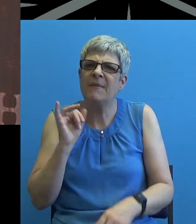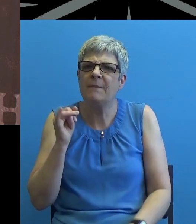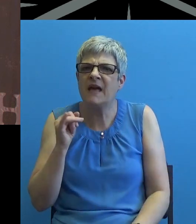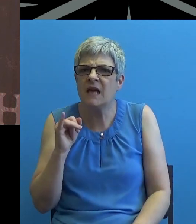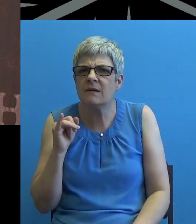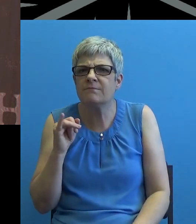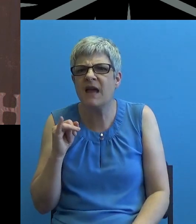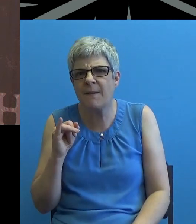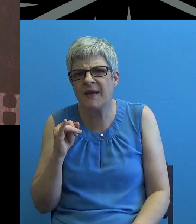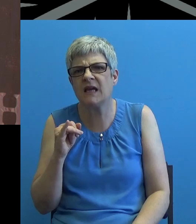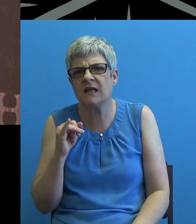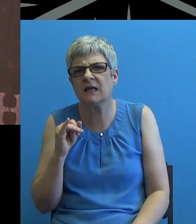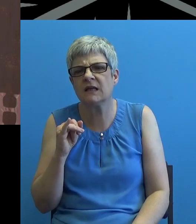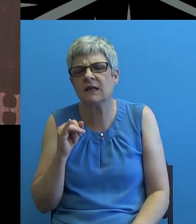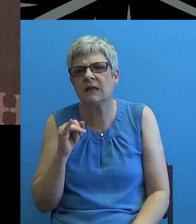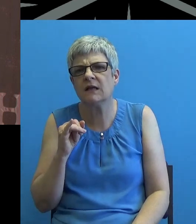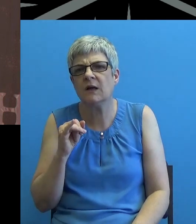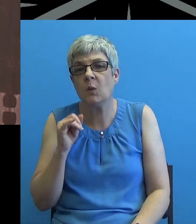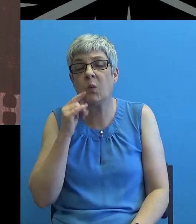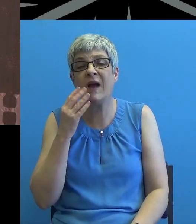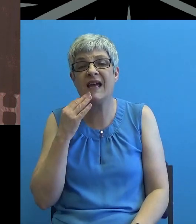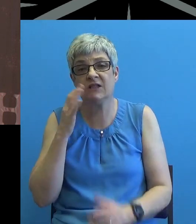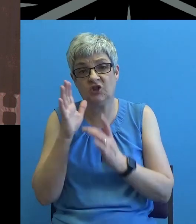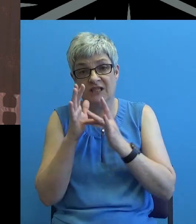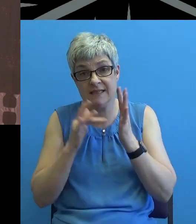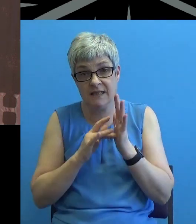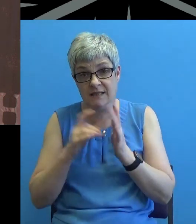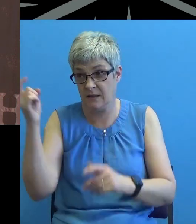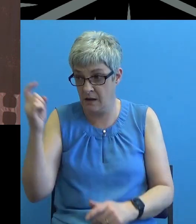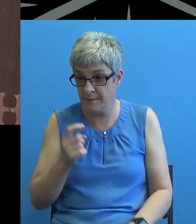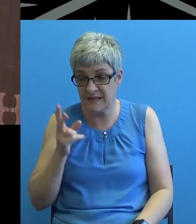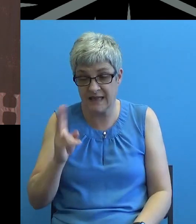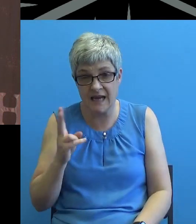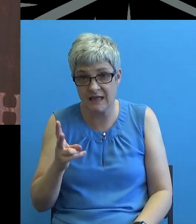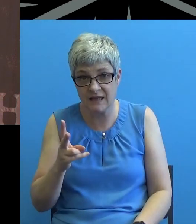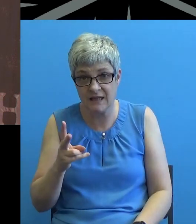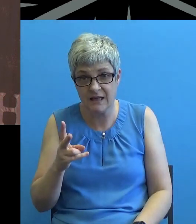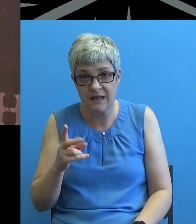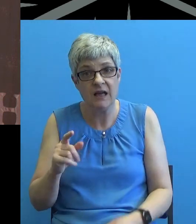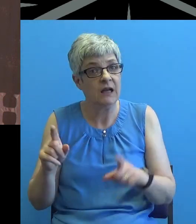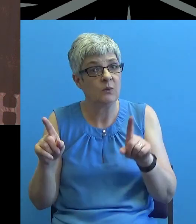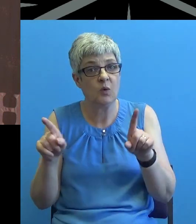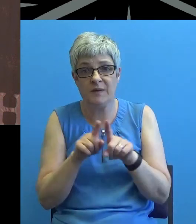Maybe, when Jesus comes again, it will not be like the story I told at the beginning.